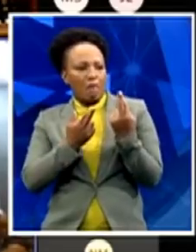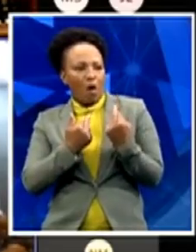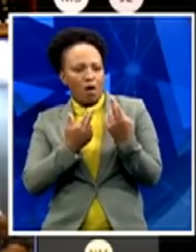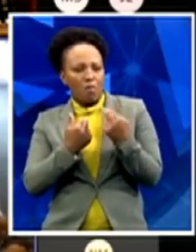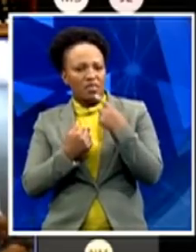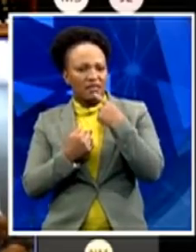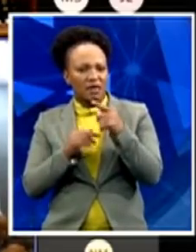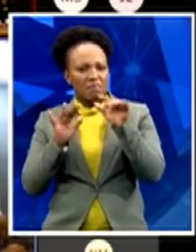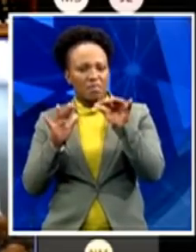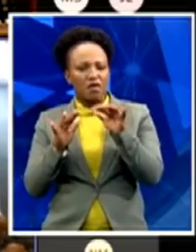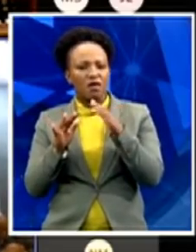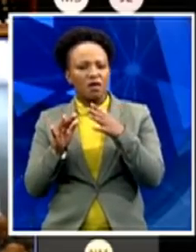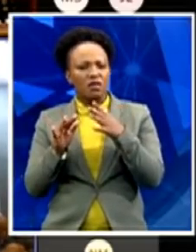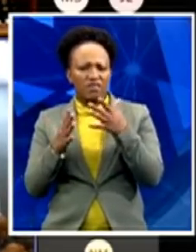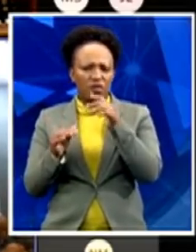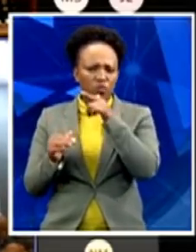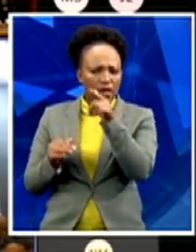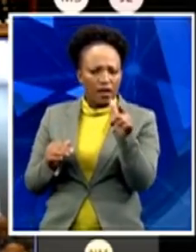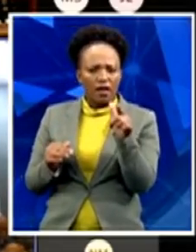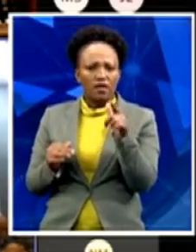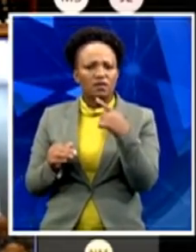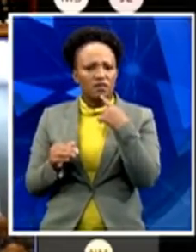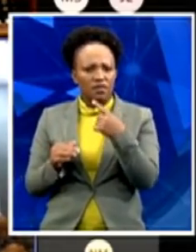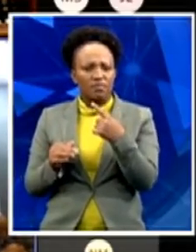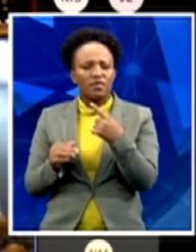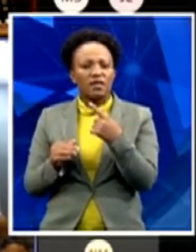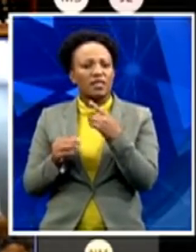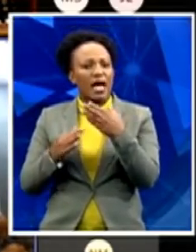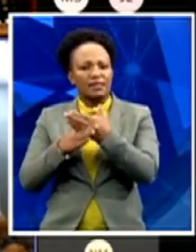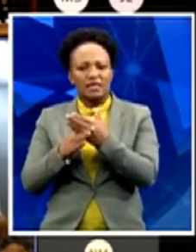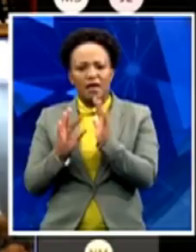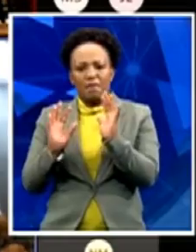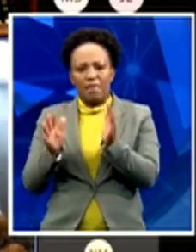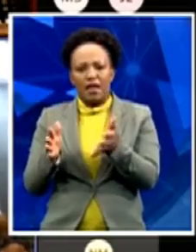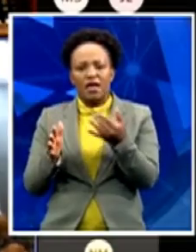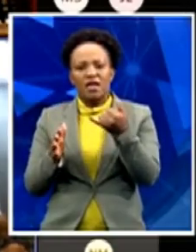that they could only access when if they have permission to do so.